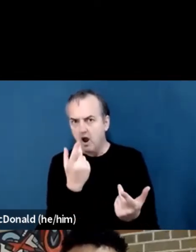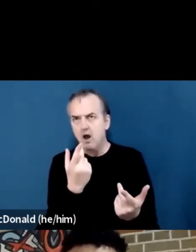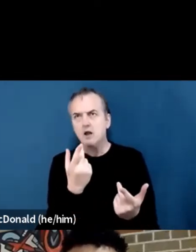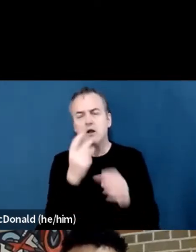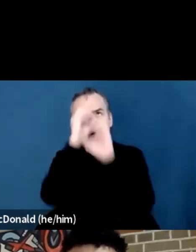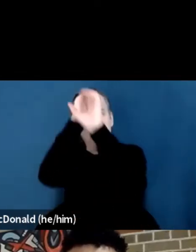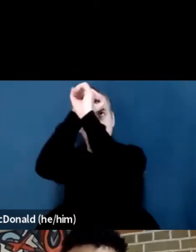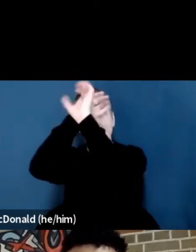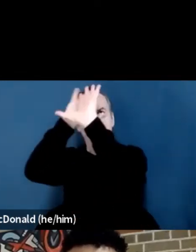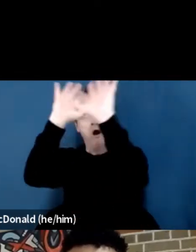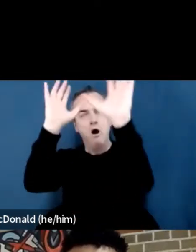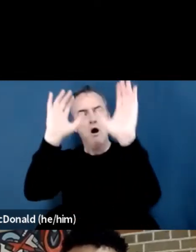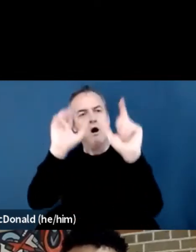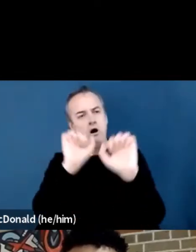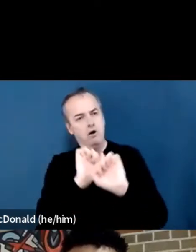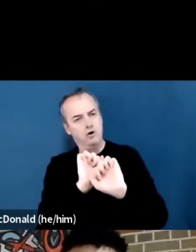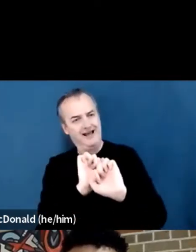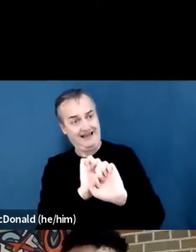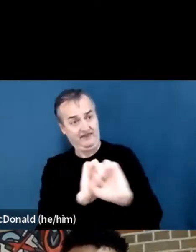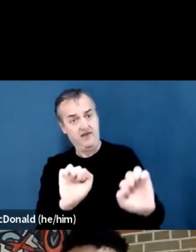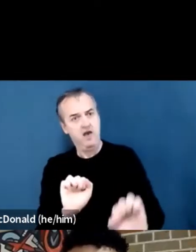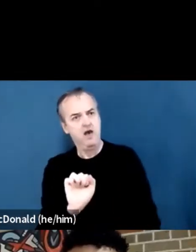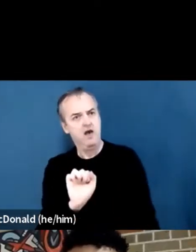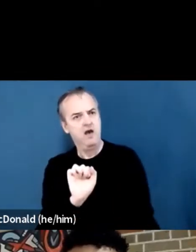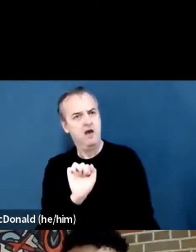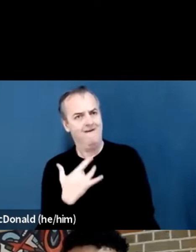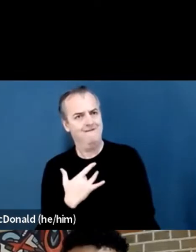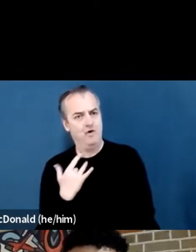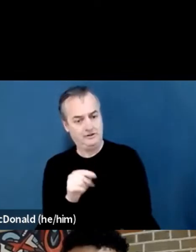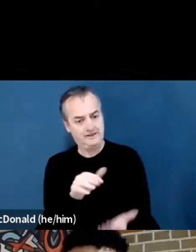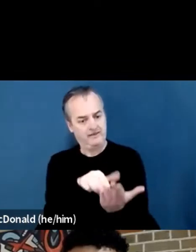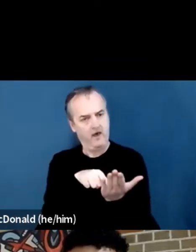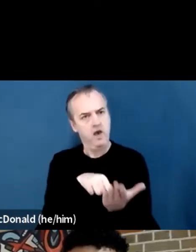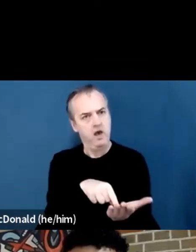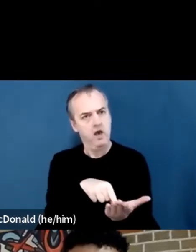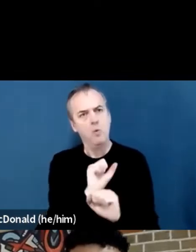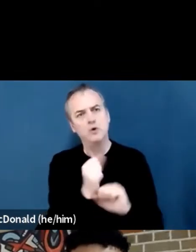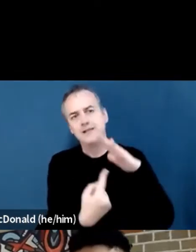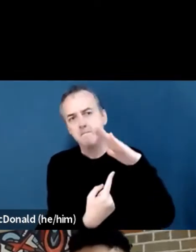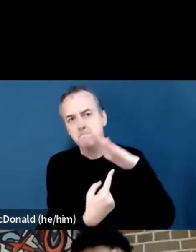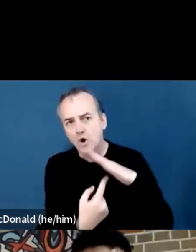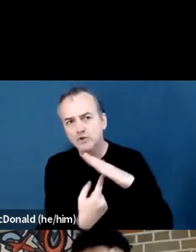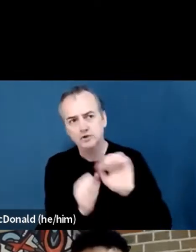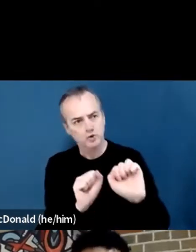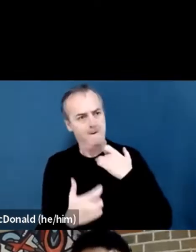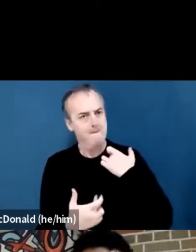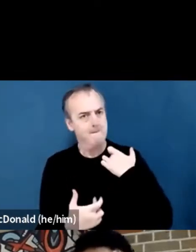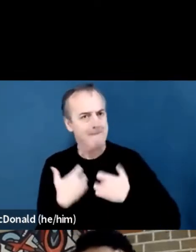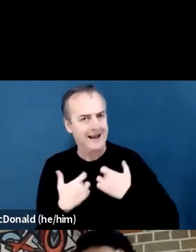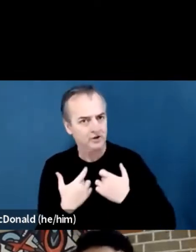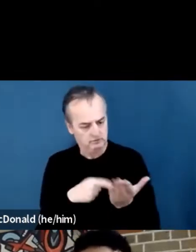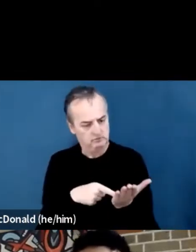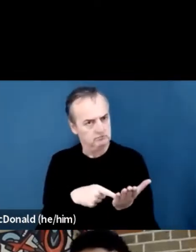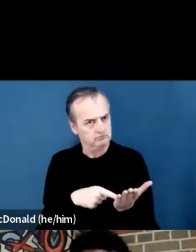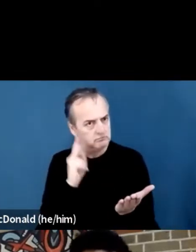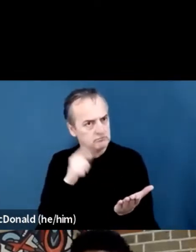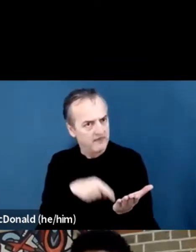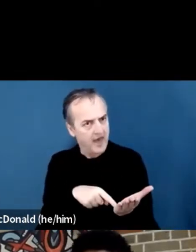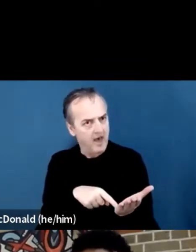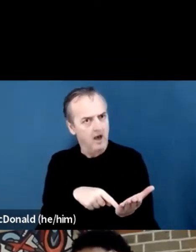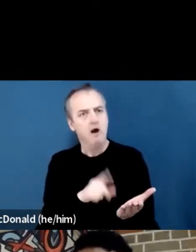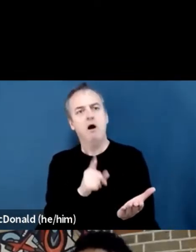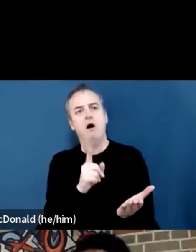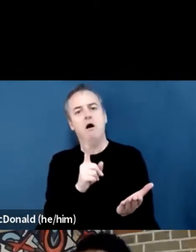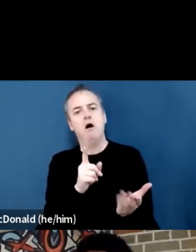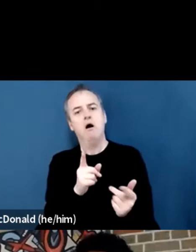see the writer's voice and what's important to them and what they're passionate about, but ultimately